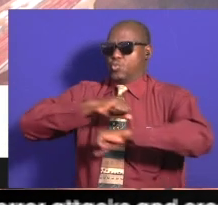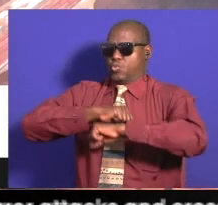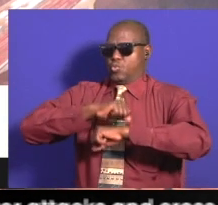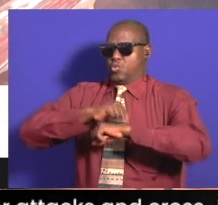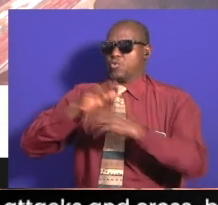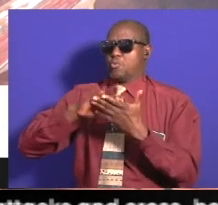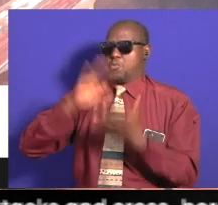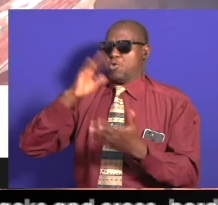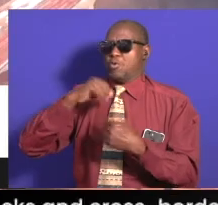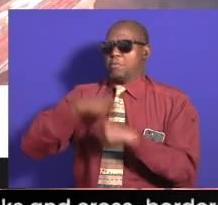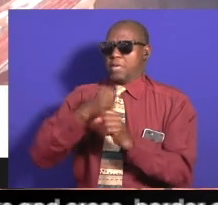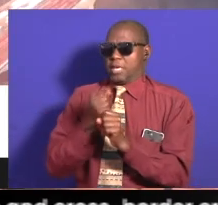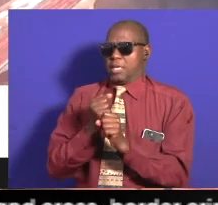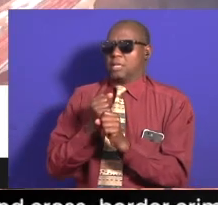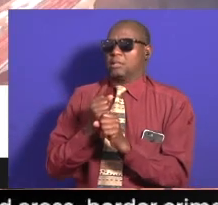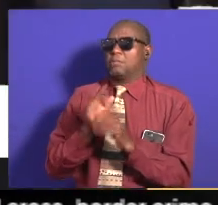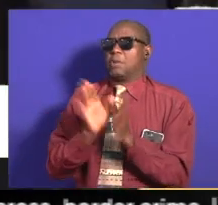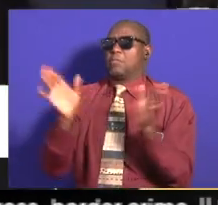public schools are not grabbed.